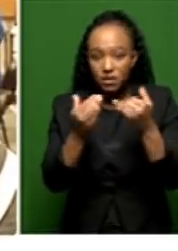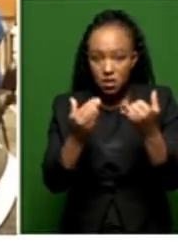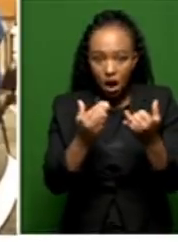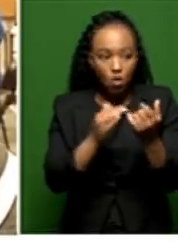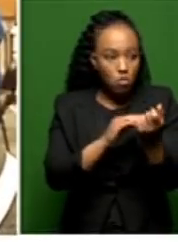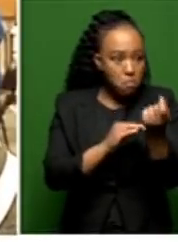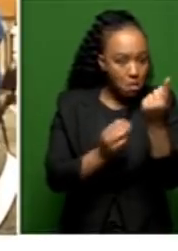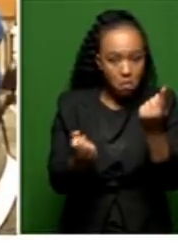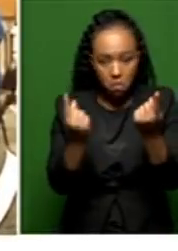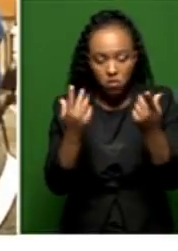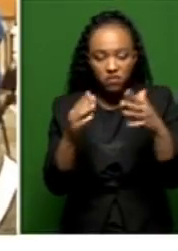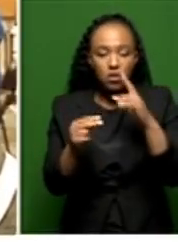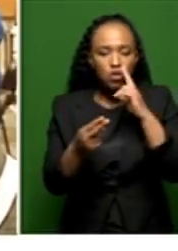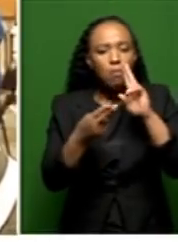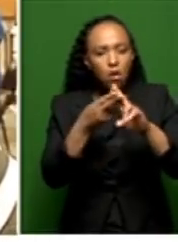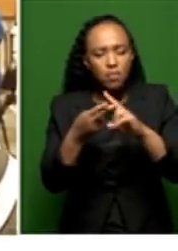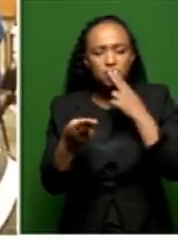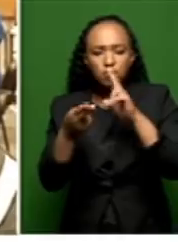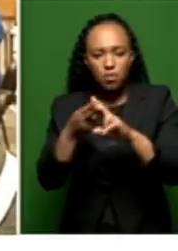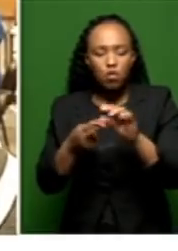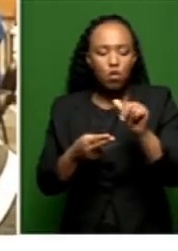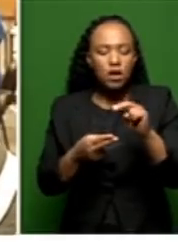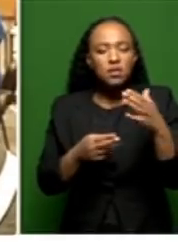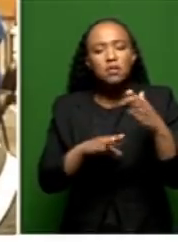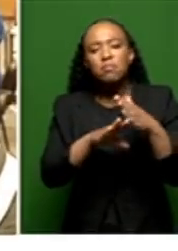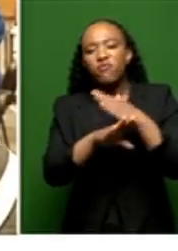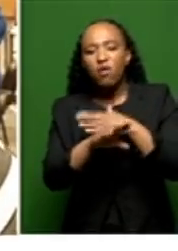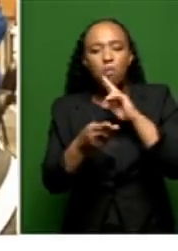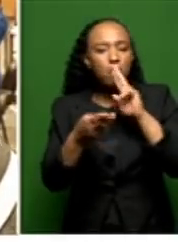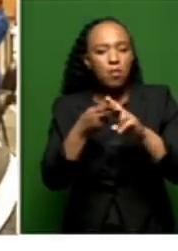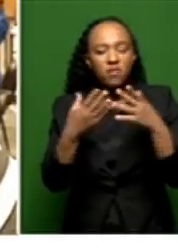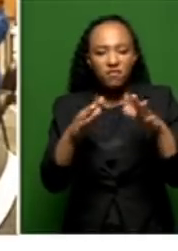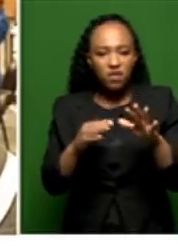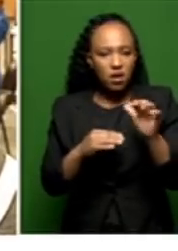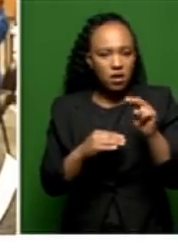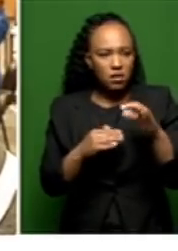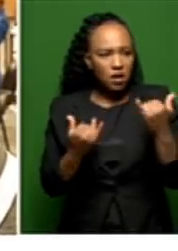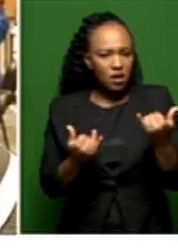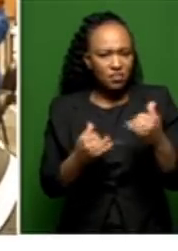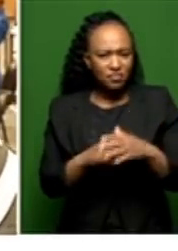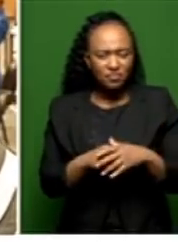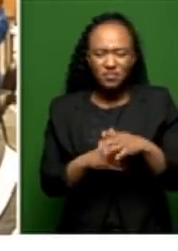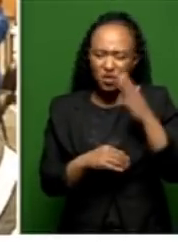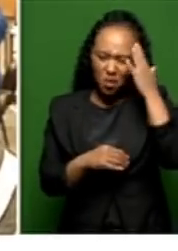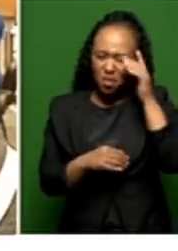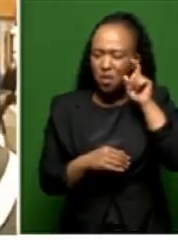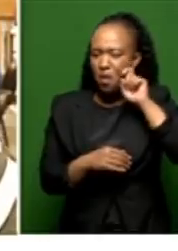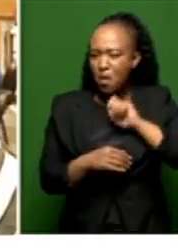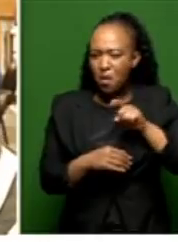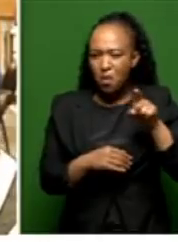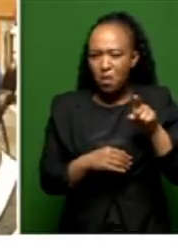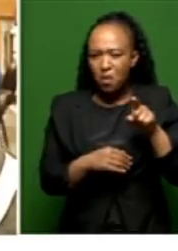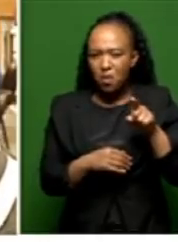have started promising these things that the ANC used to promise. And the ANC now sounds like, that old that